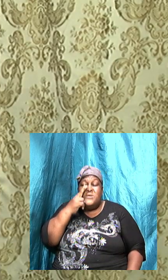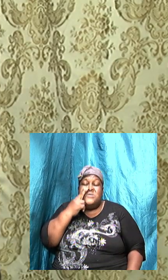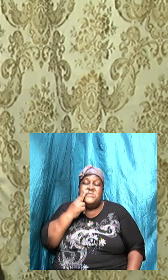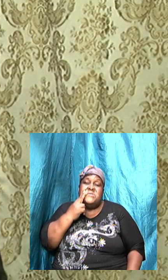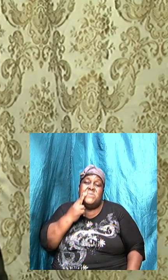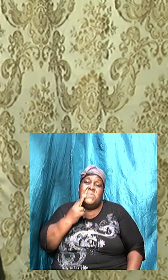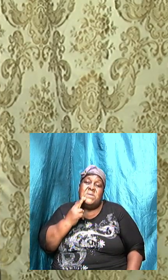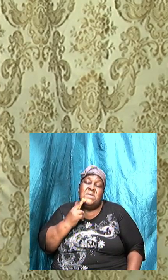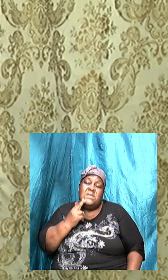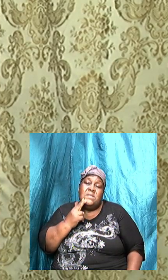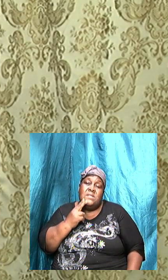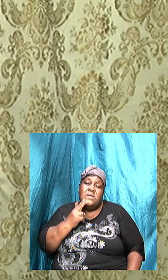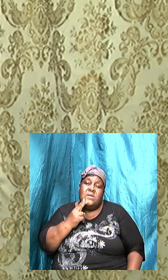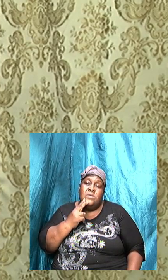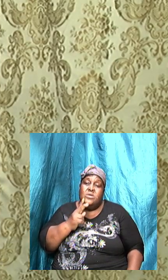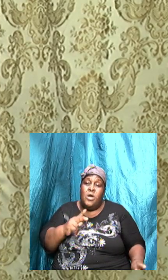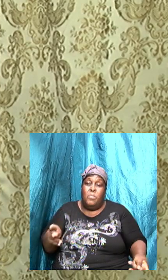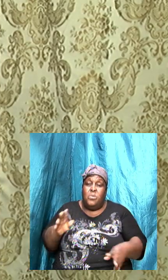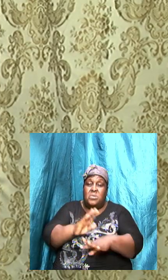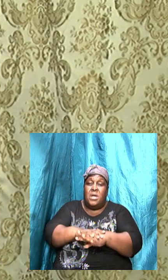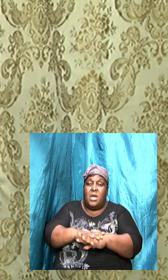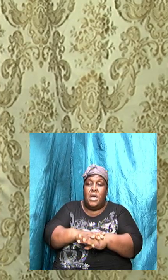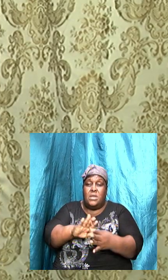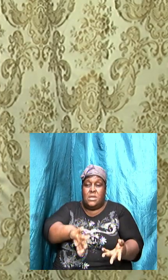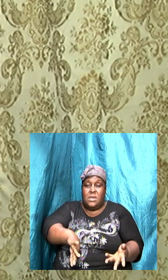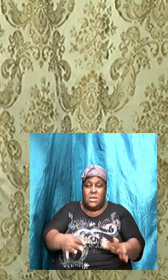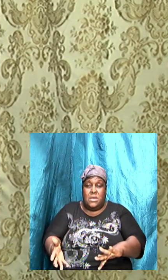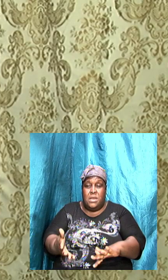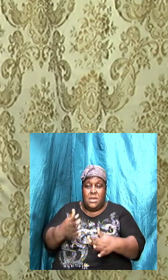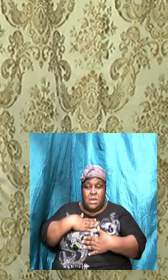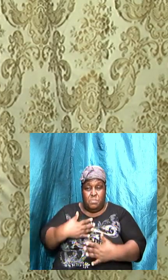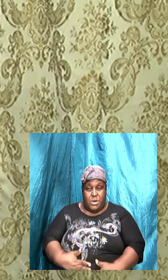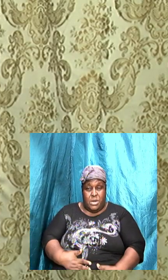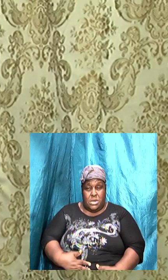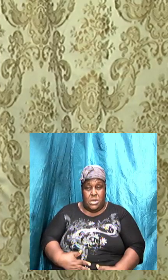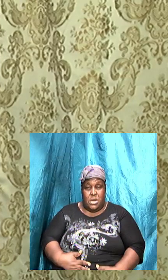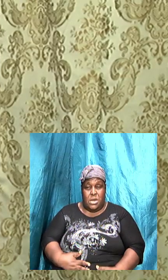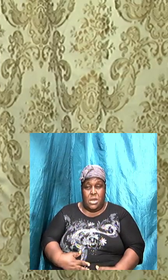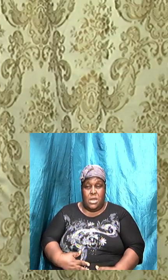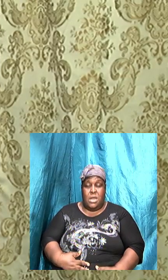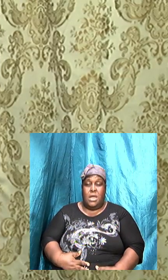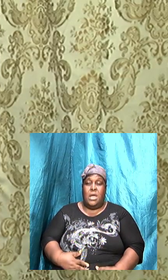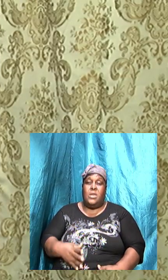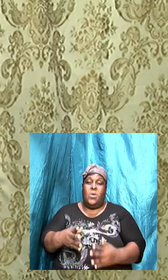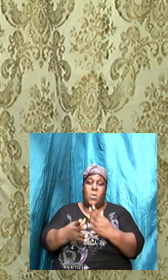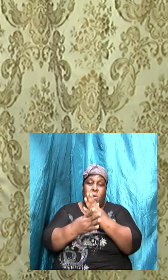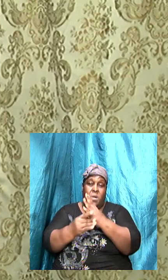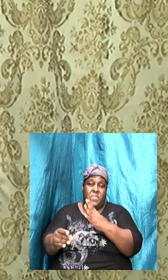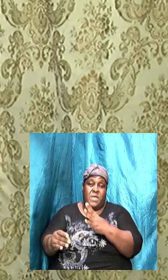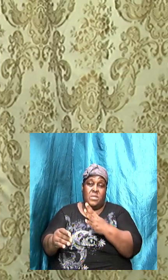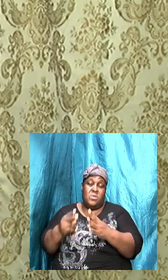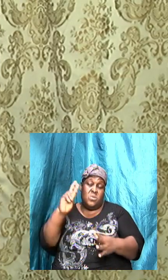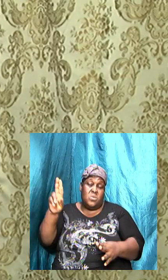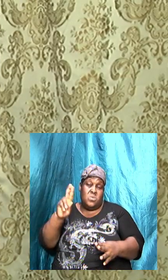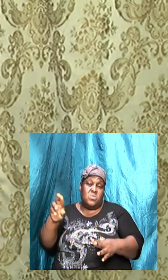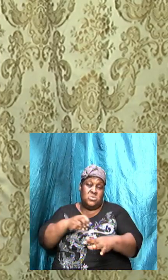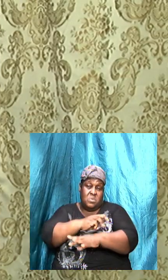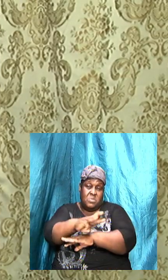bodies. Also in the oil that they used in ministering within the tabernacle.